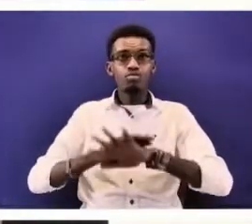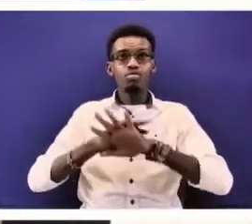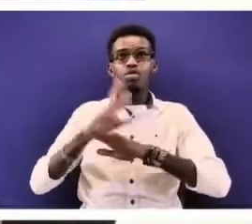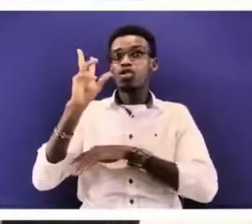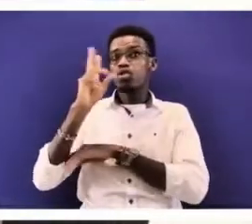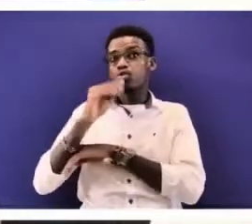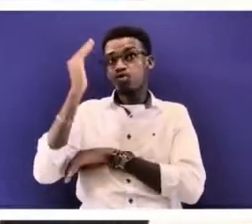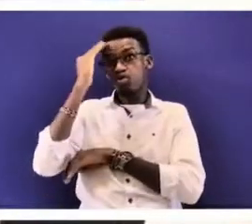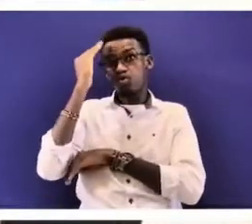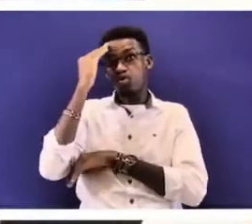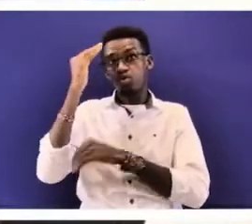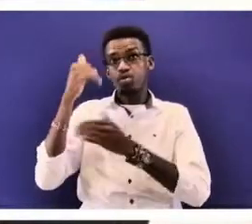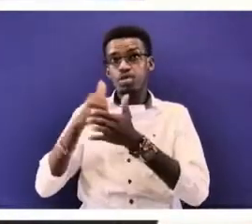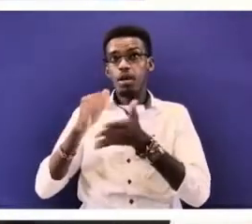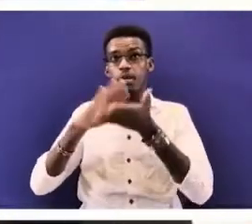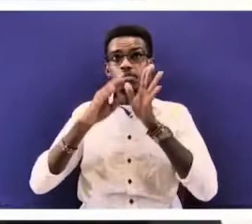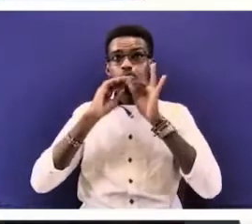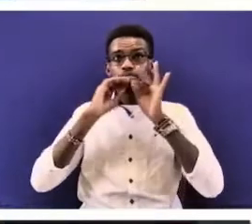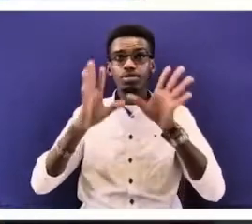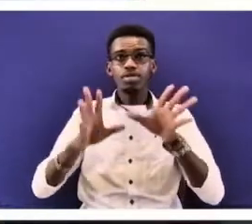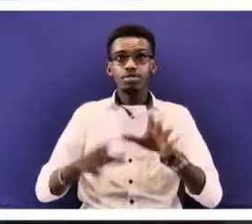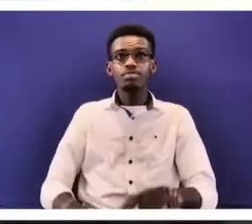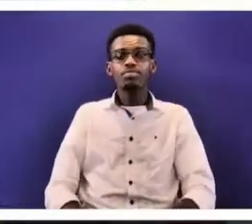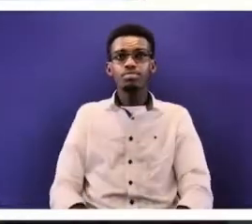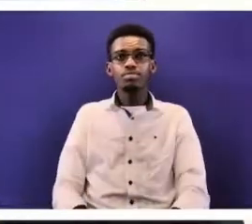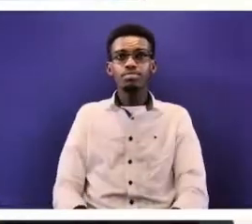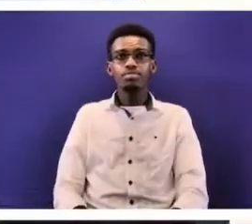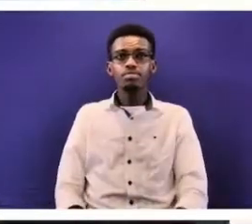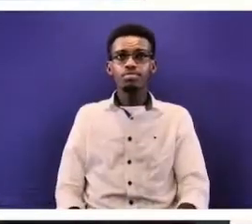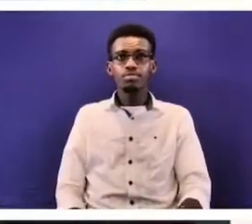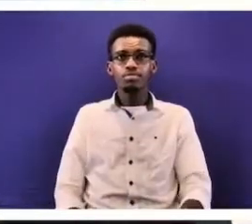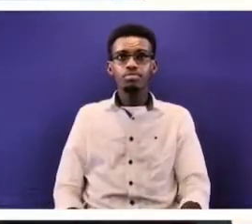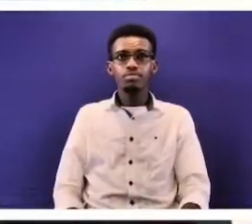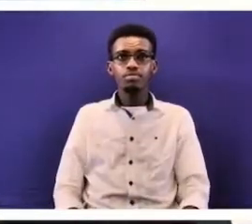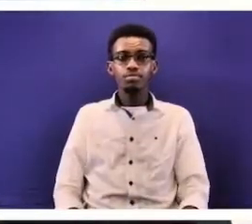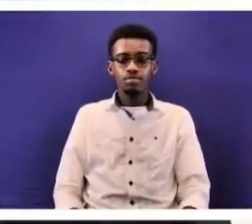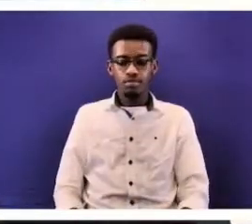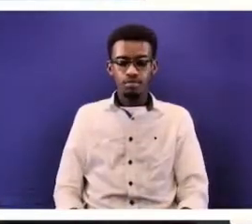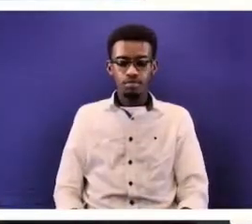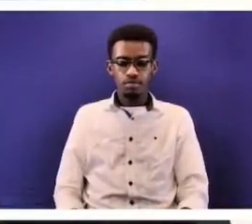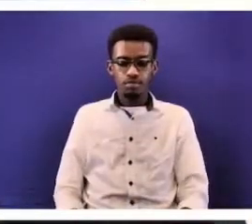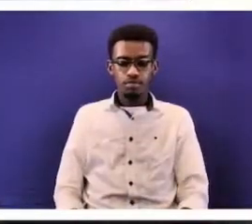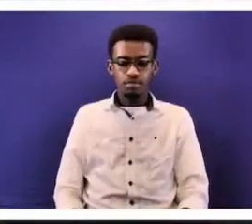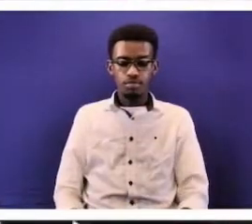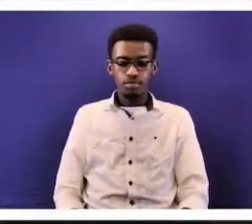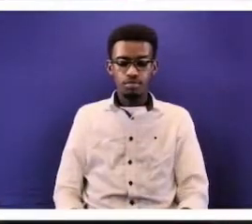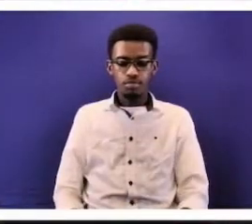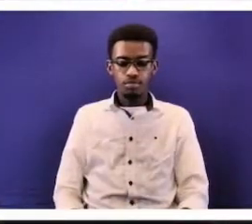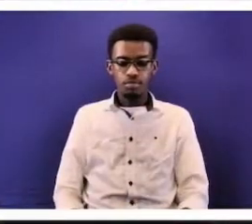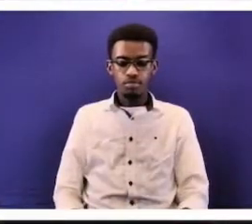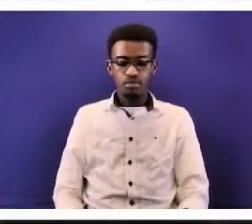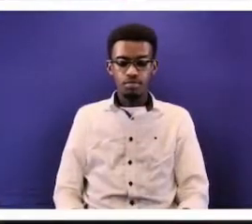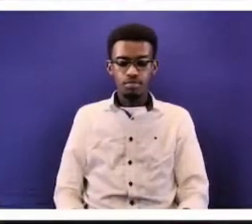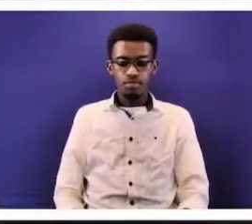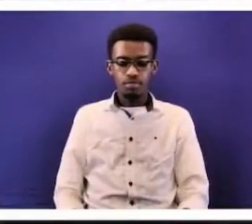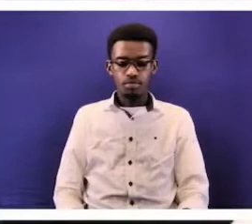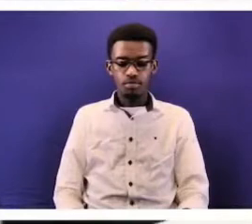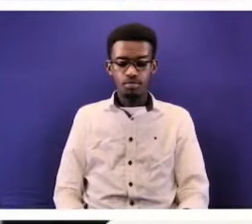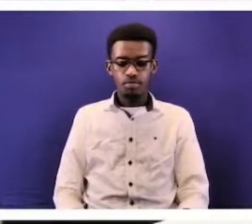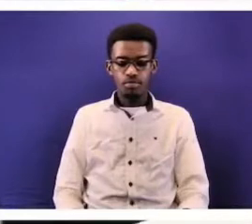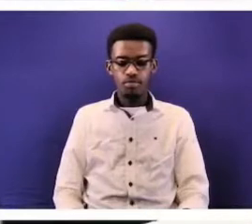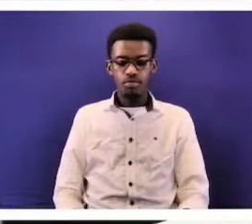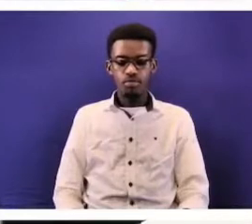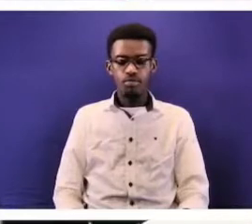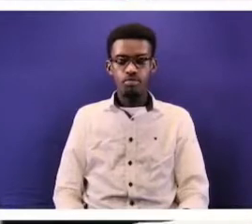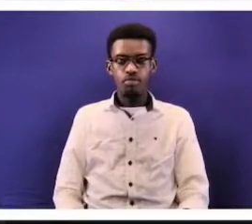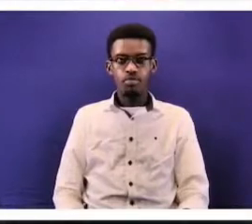know, and be blessed. It gives us 5 action words. Did I say 7? Did I say 7 action words? I'm sorry, I was thinking about